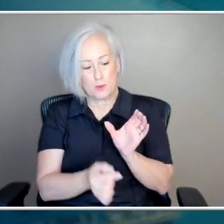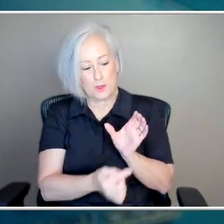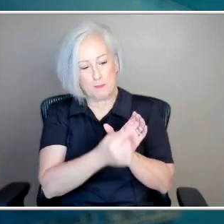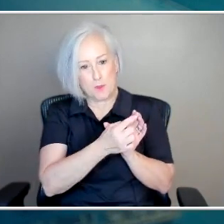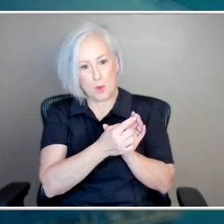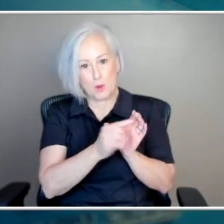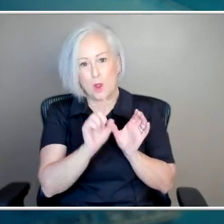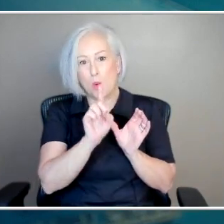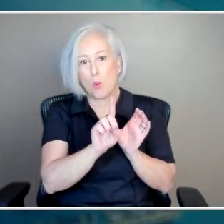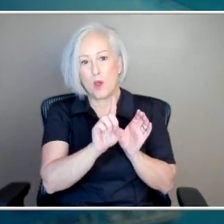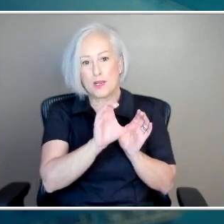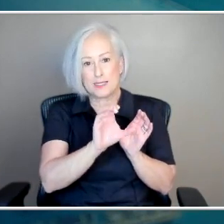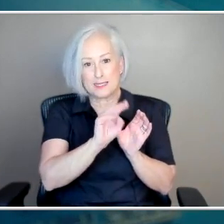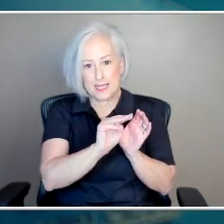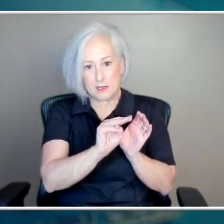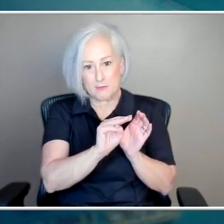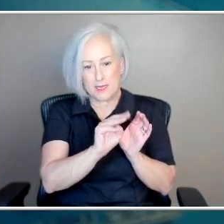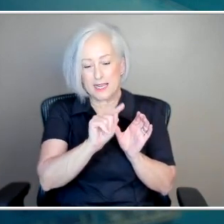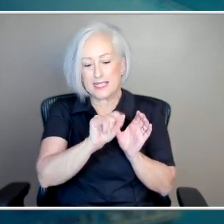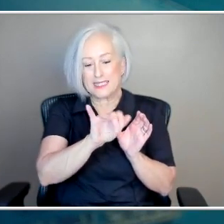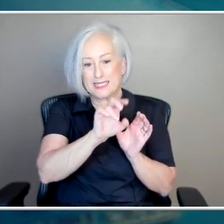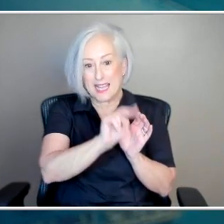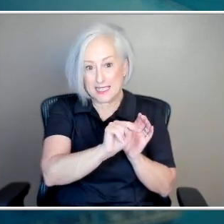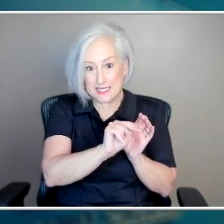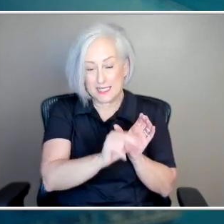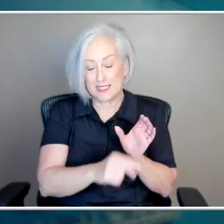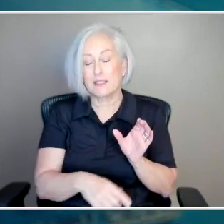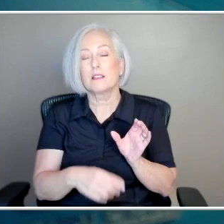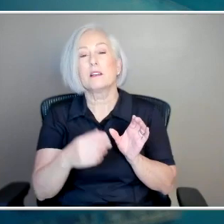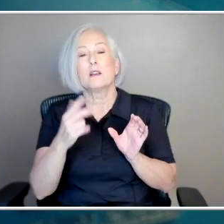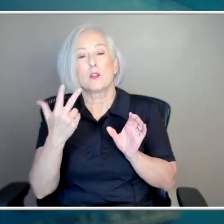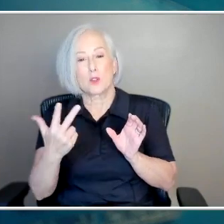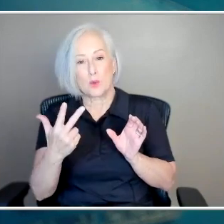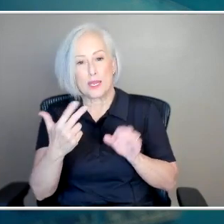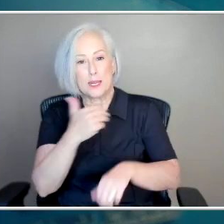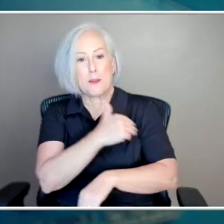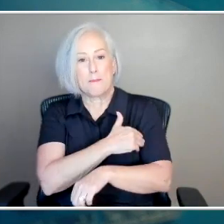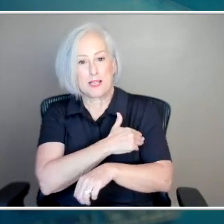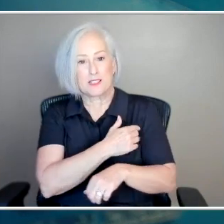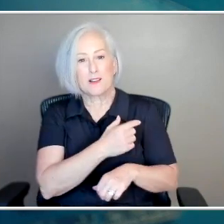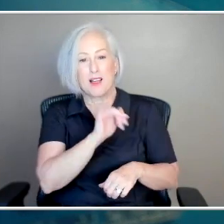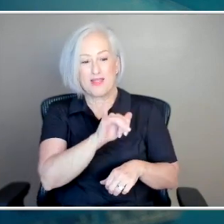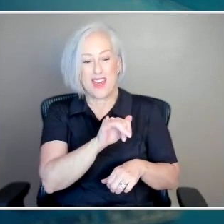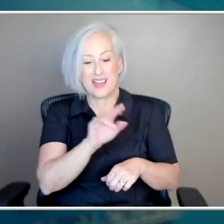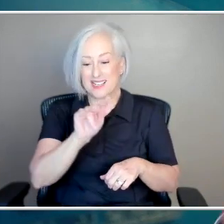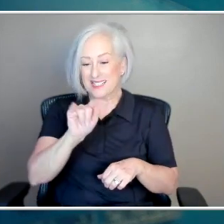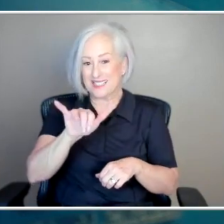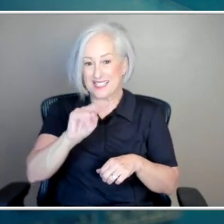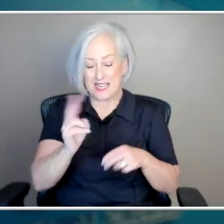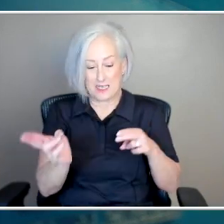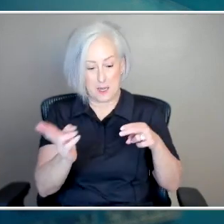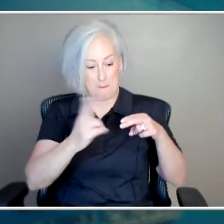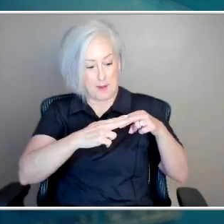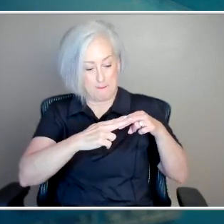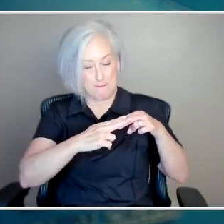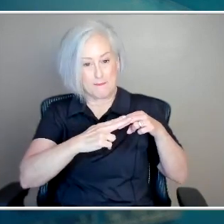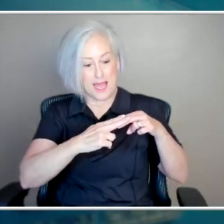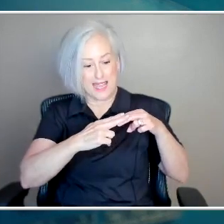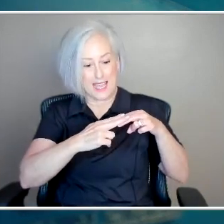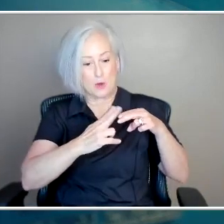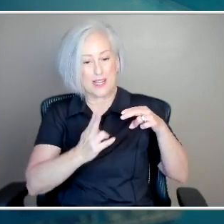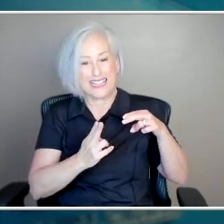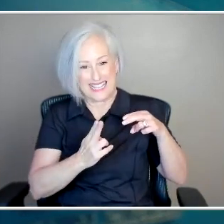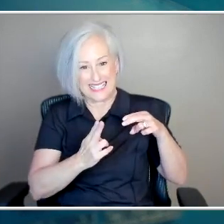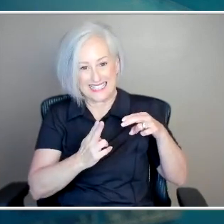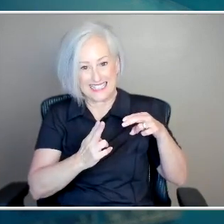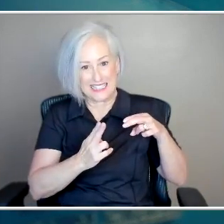is direct muscle. So I can release that tendon, and patients don't lose any power or strength when it comes to top end speed and things like that, and